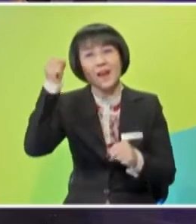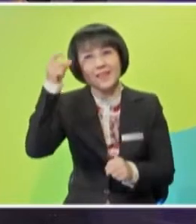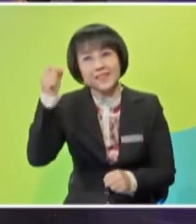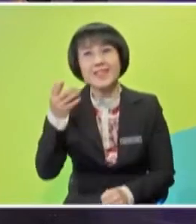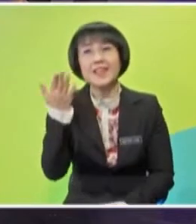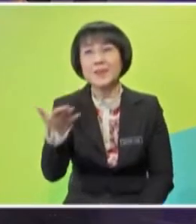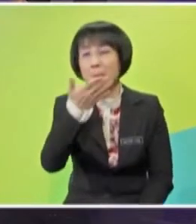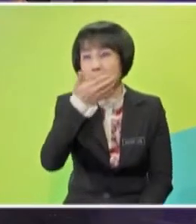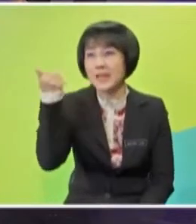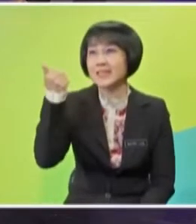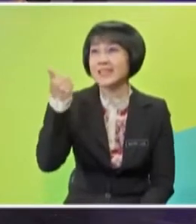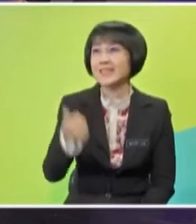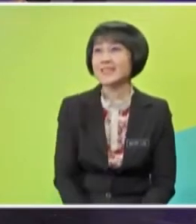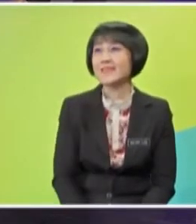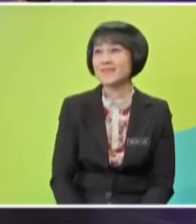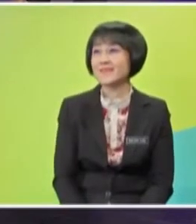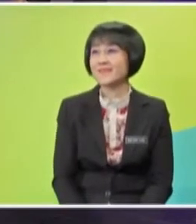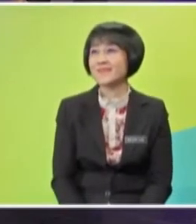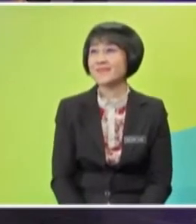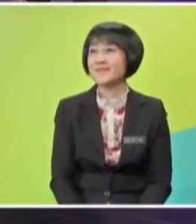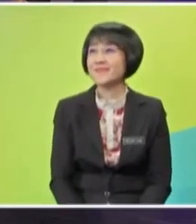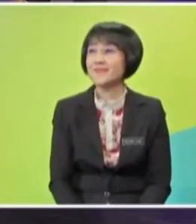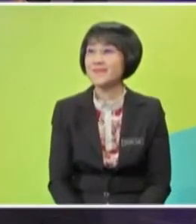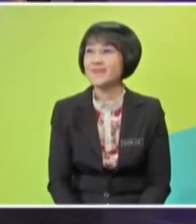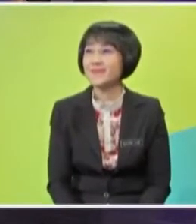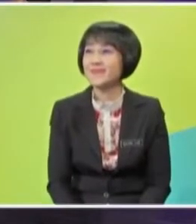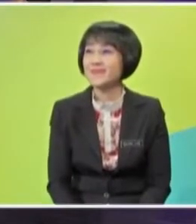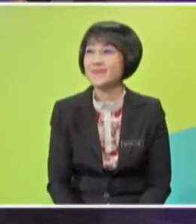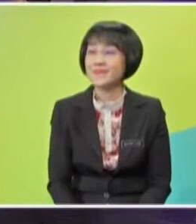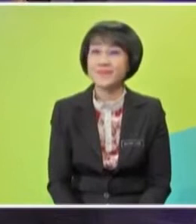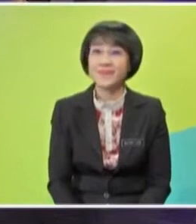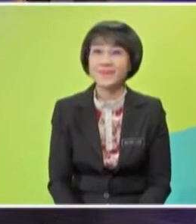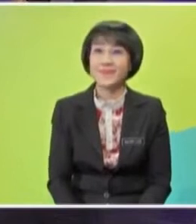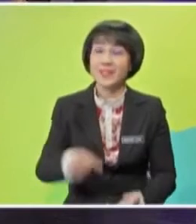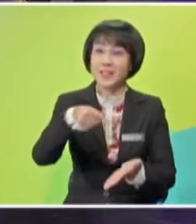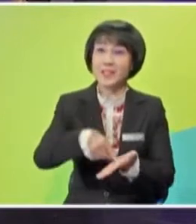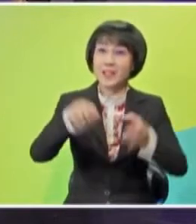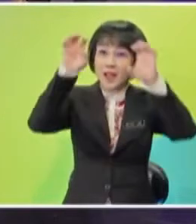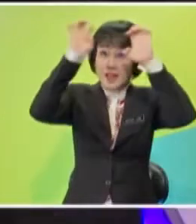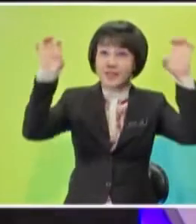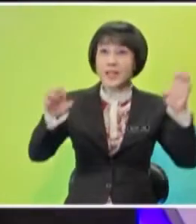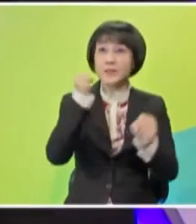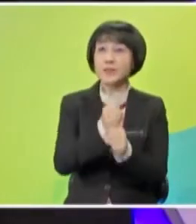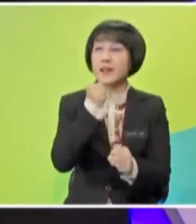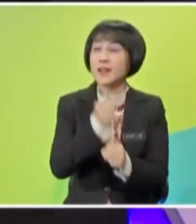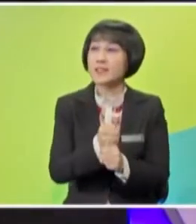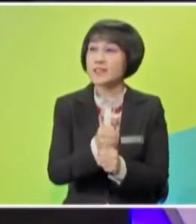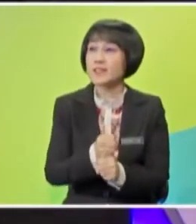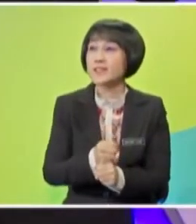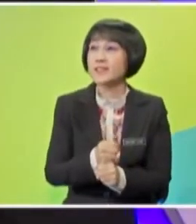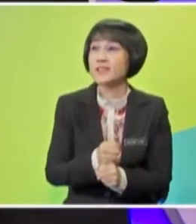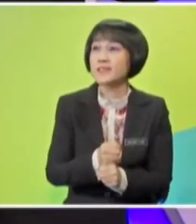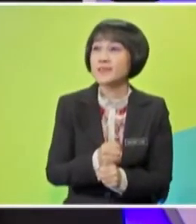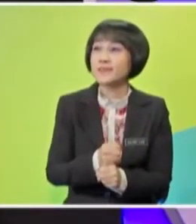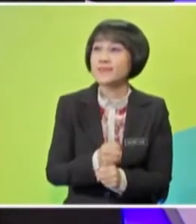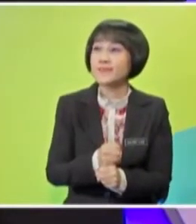works for me. Okay, you can try and use it. Okay, so this is the task that our pupils online need to do,